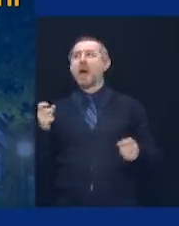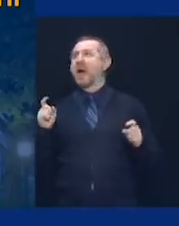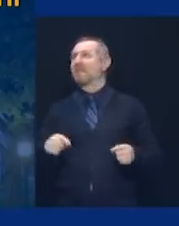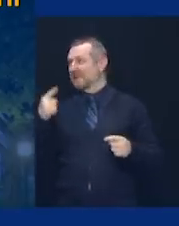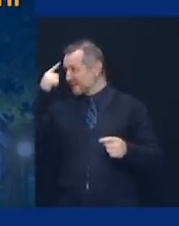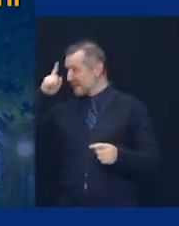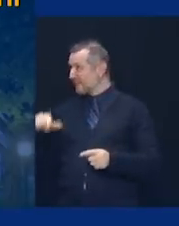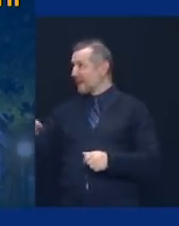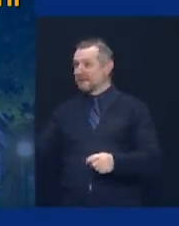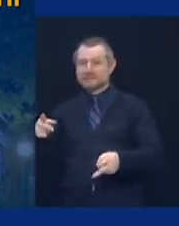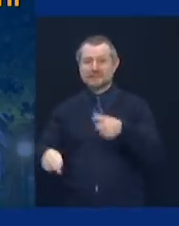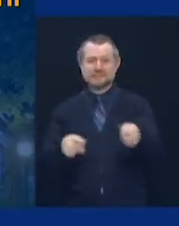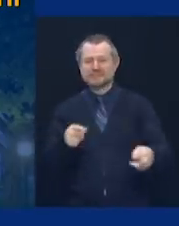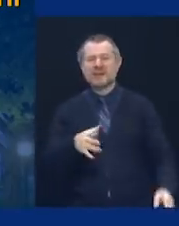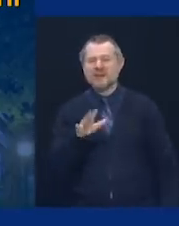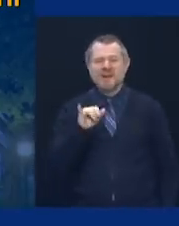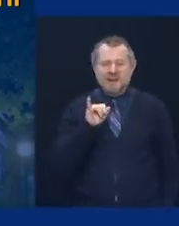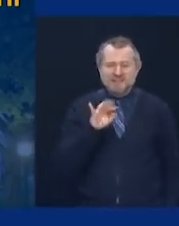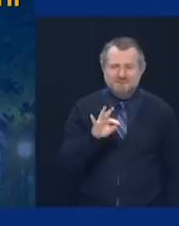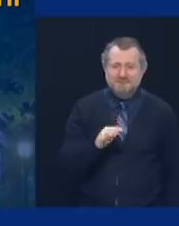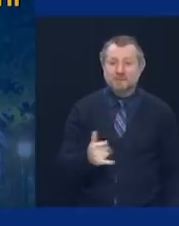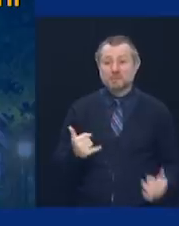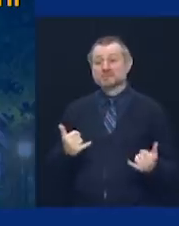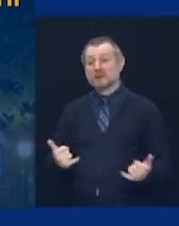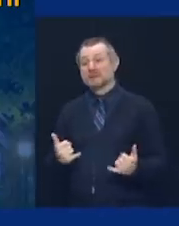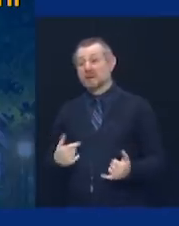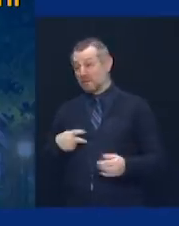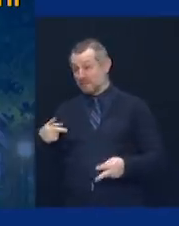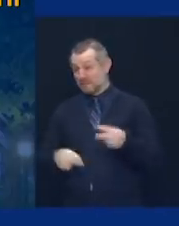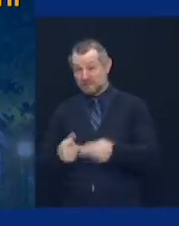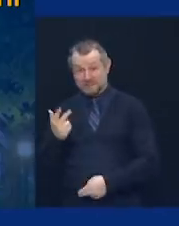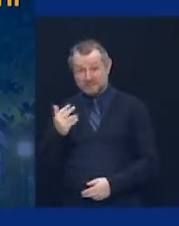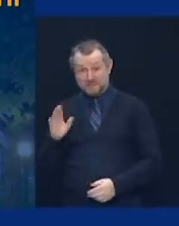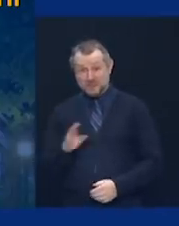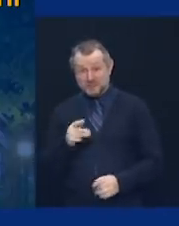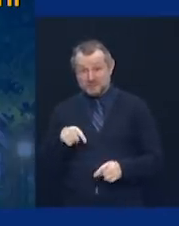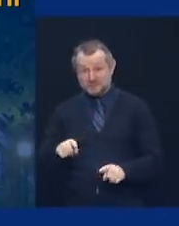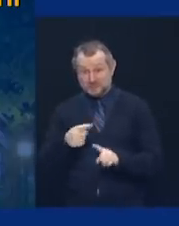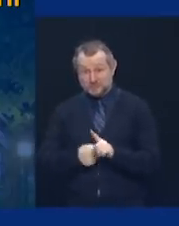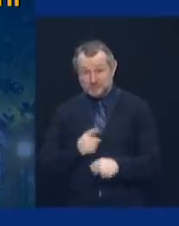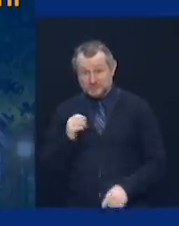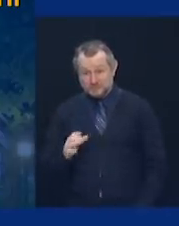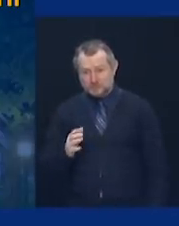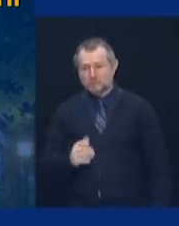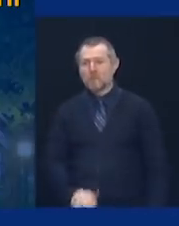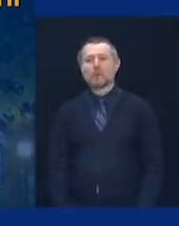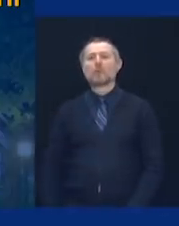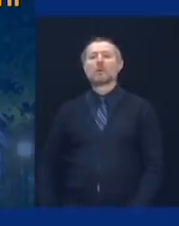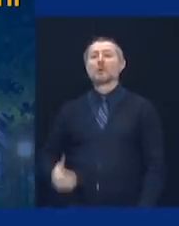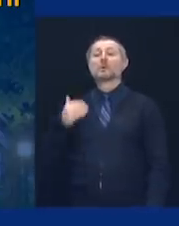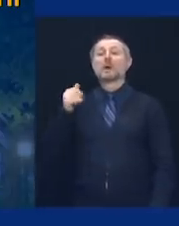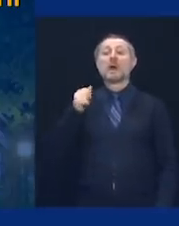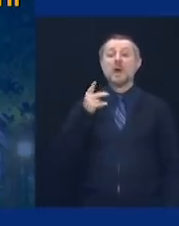$13 billion now in December, and then we get money restored in